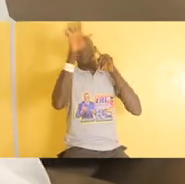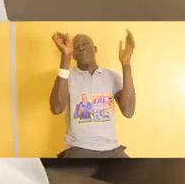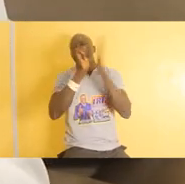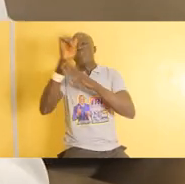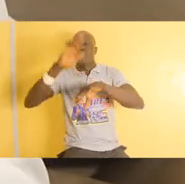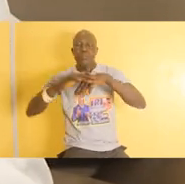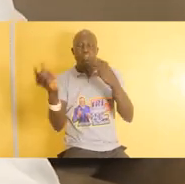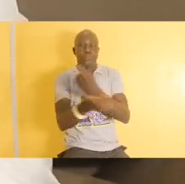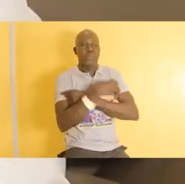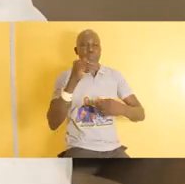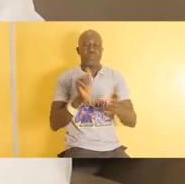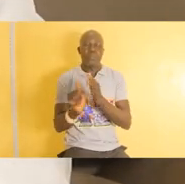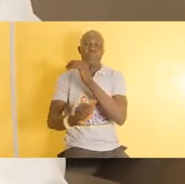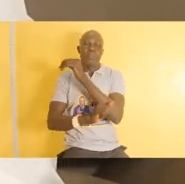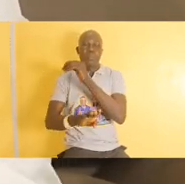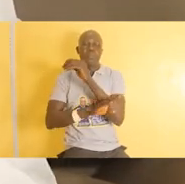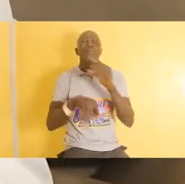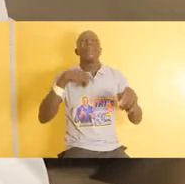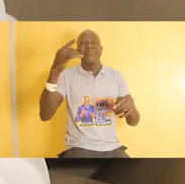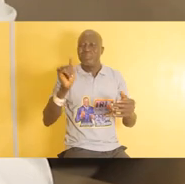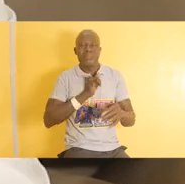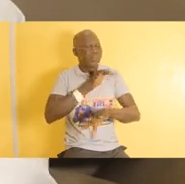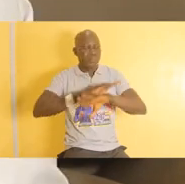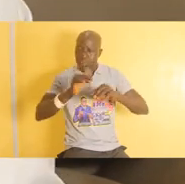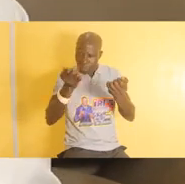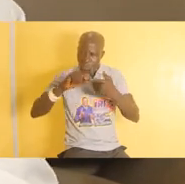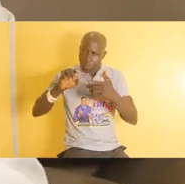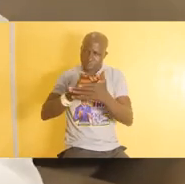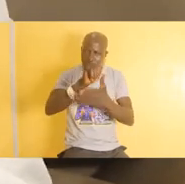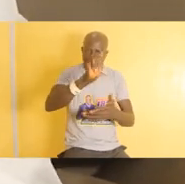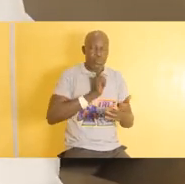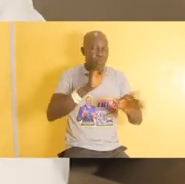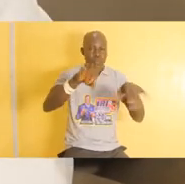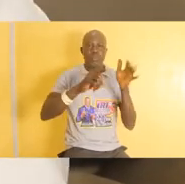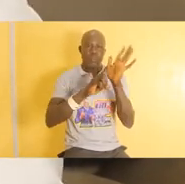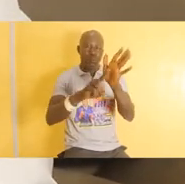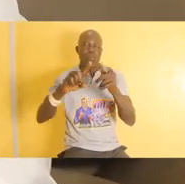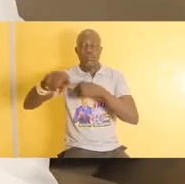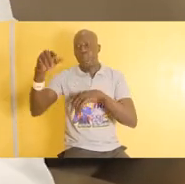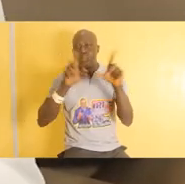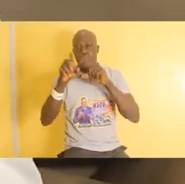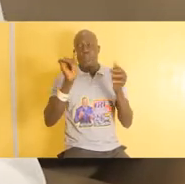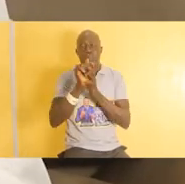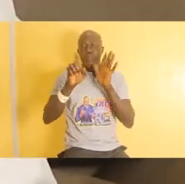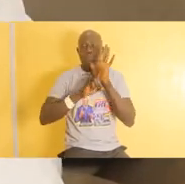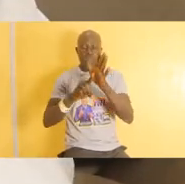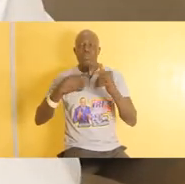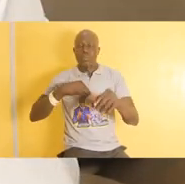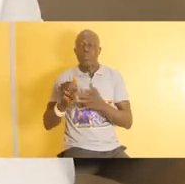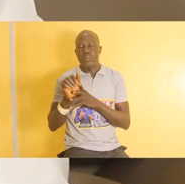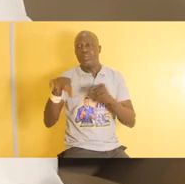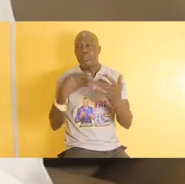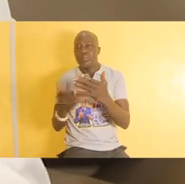na. Abraham ni. Abraham said. Me fe gbagbo mo. E fun lami. Give me the sign. Looking for lami. I should